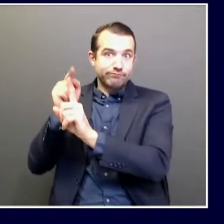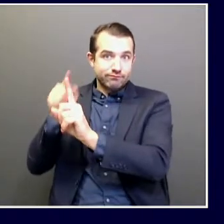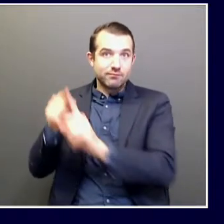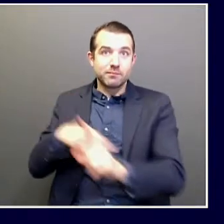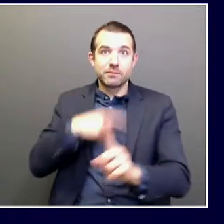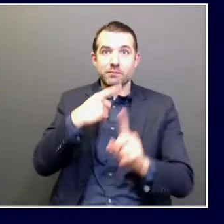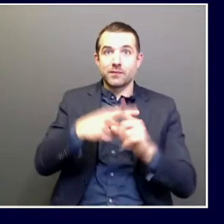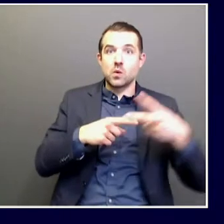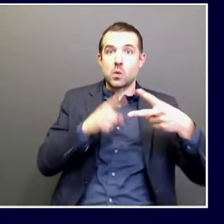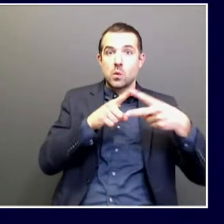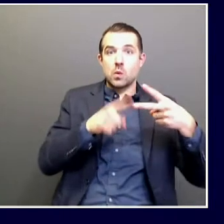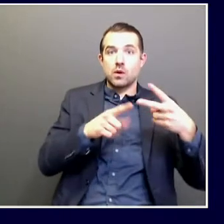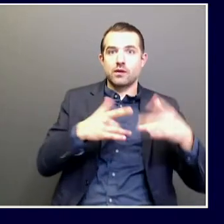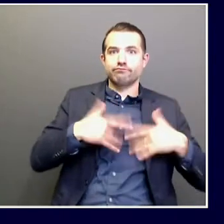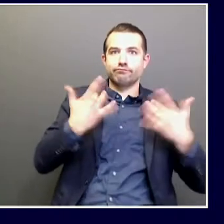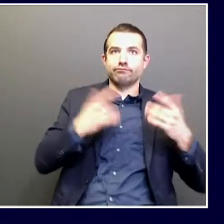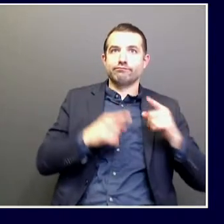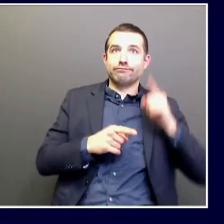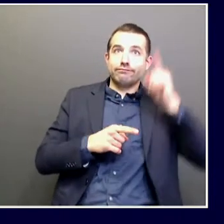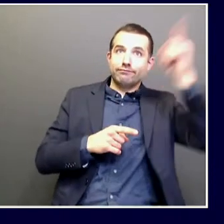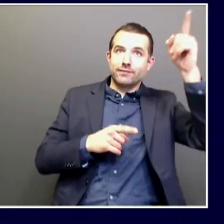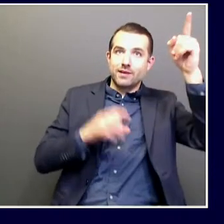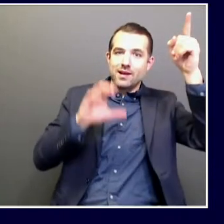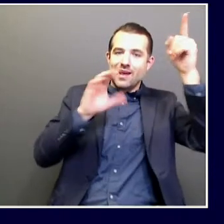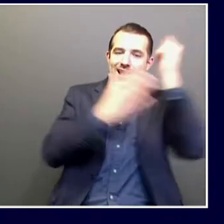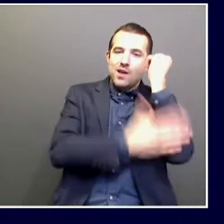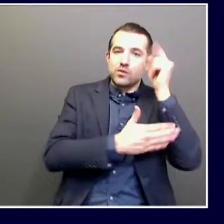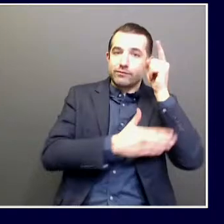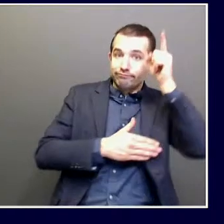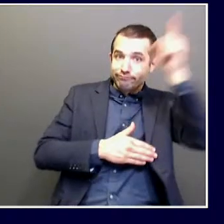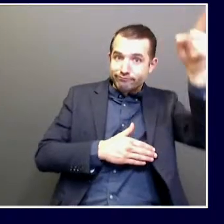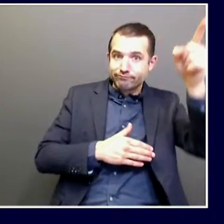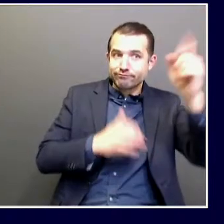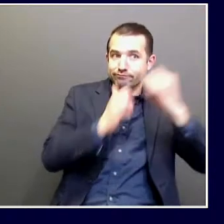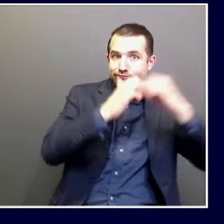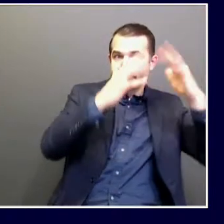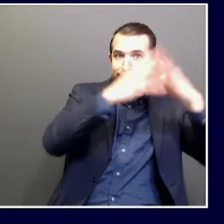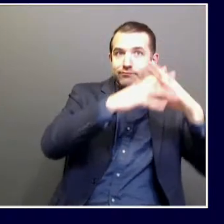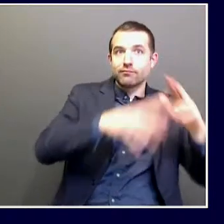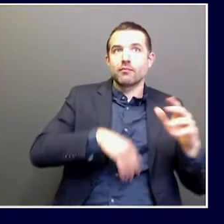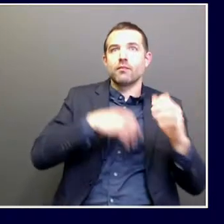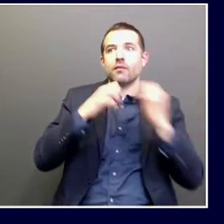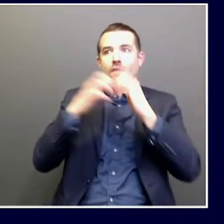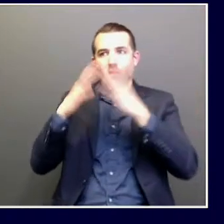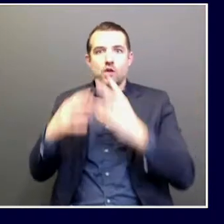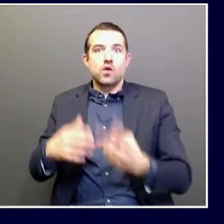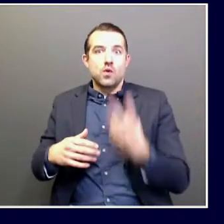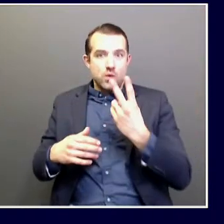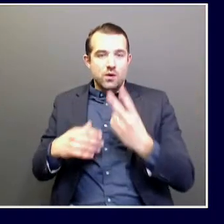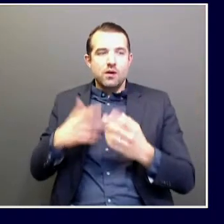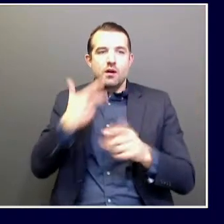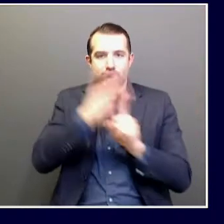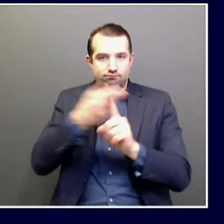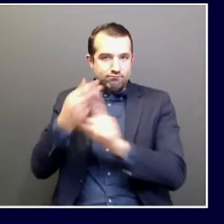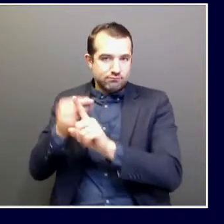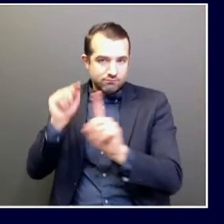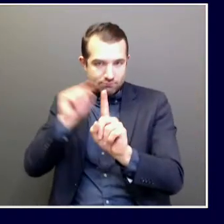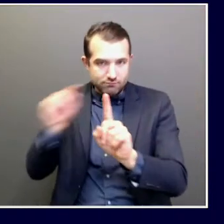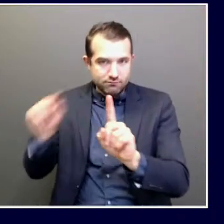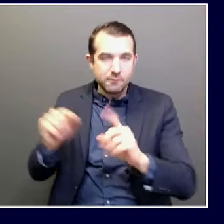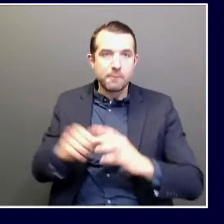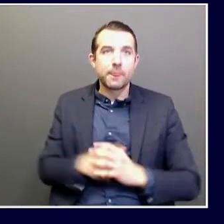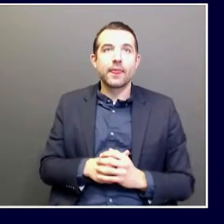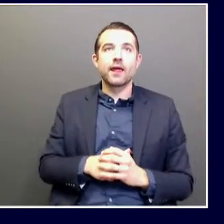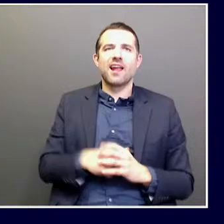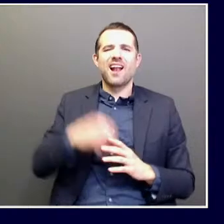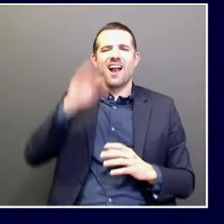doing those. We found that those occasional events that we bring a lot of folks together for have